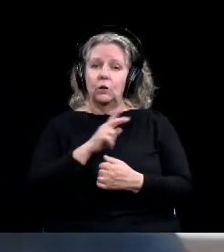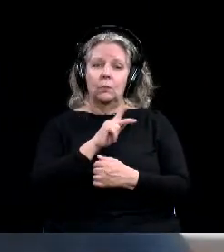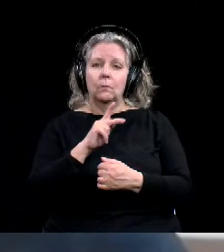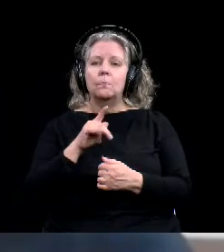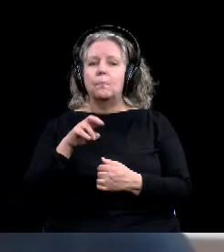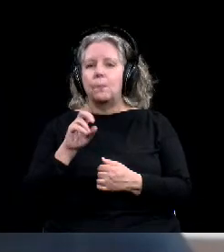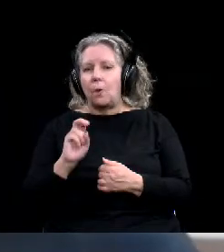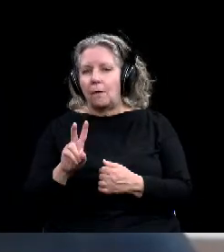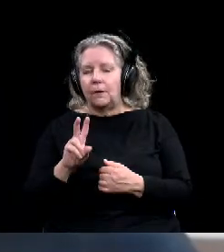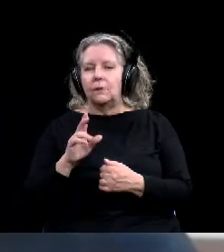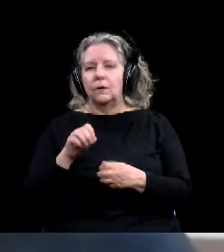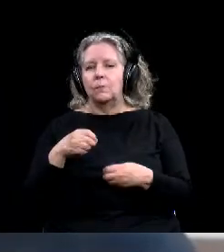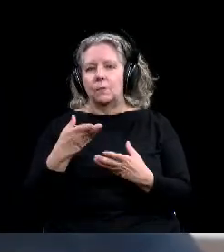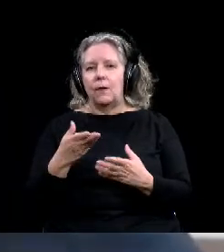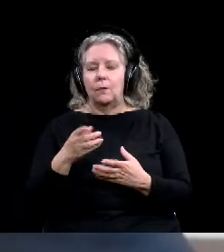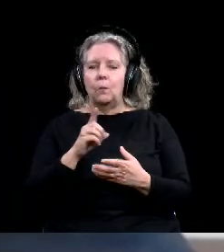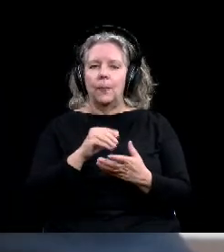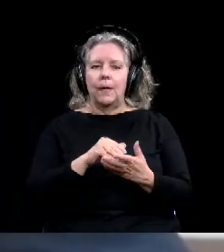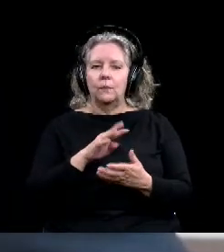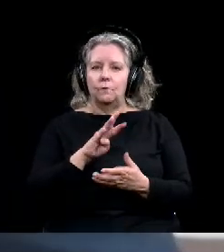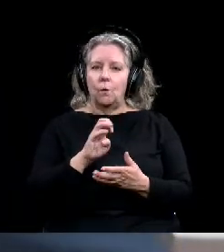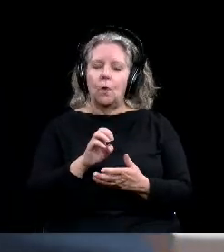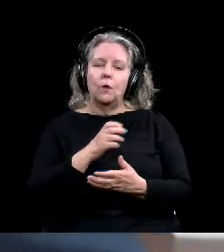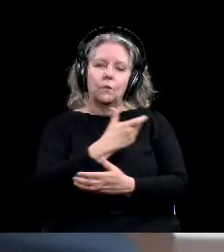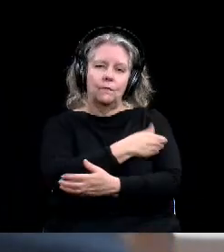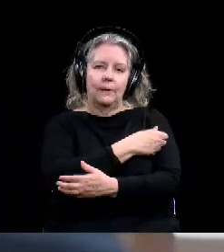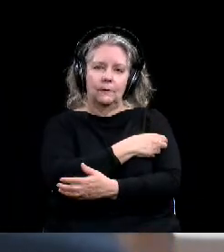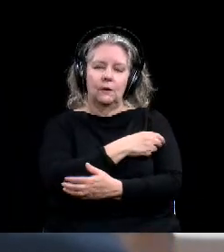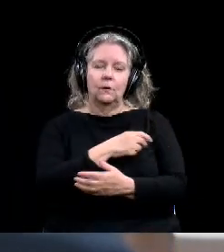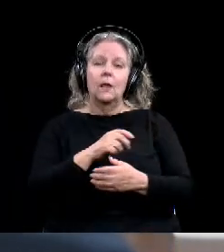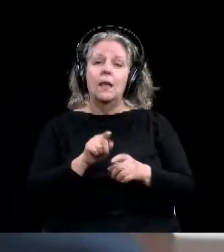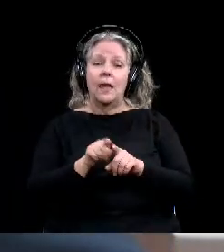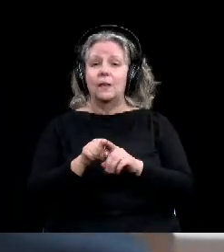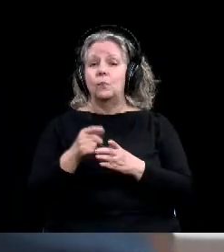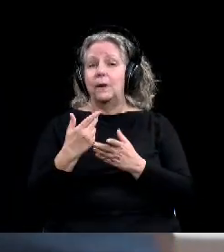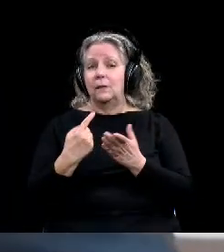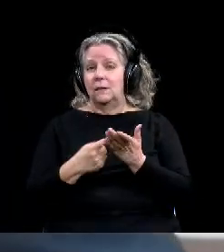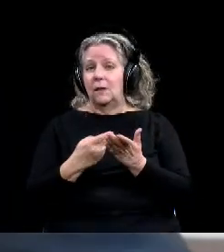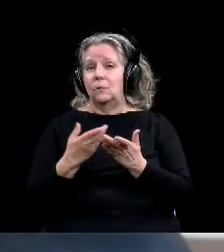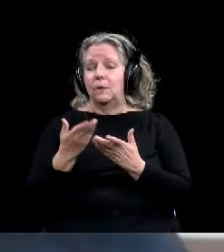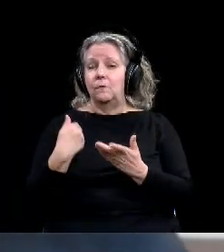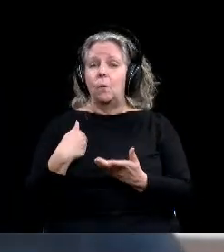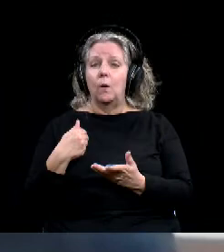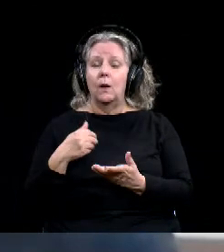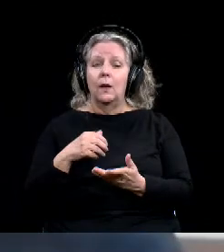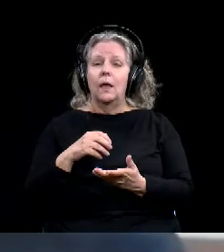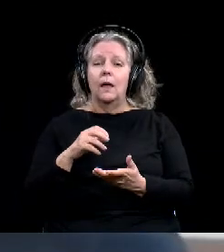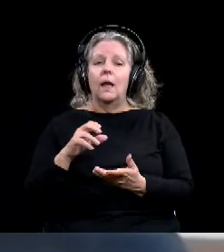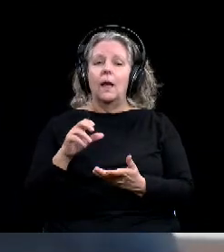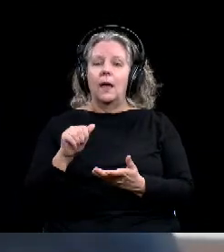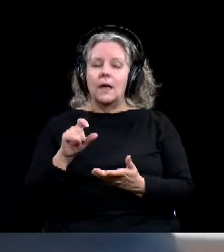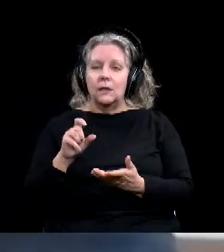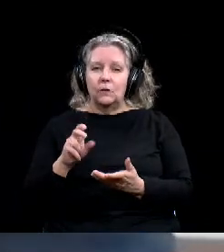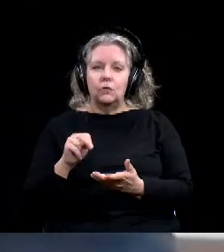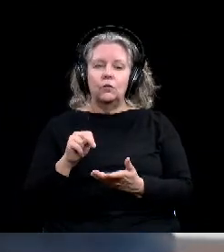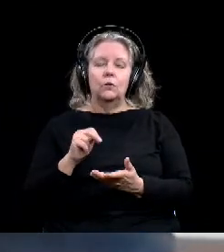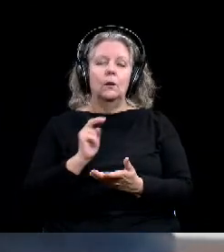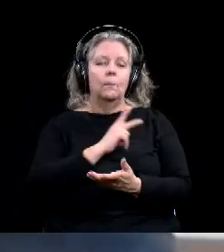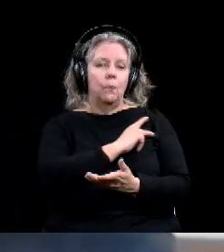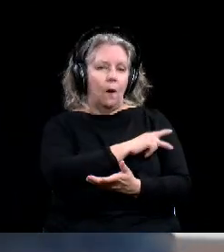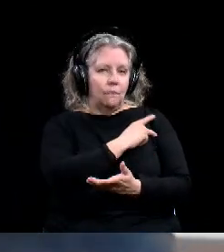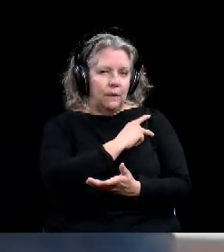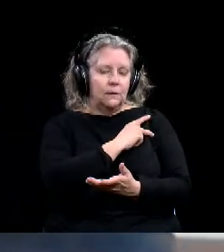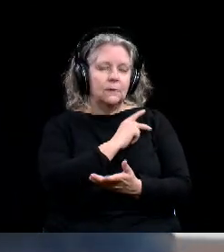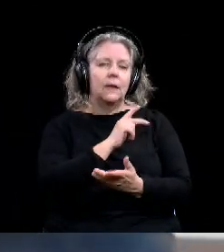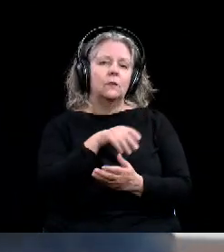was previously discussed, Ascension Providence has been designated as a COVID vaccine hub by the state, and we've been working to launch